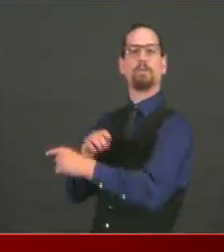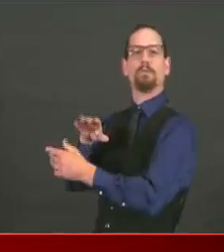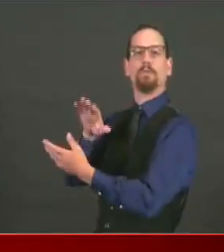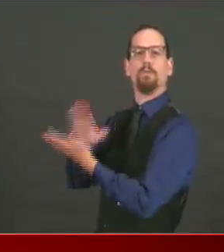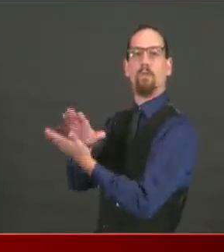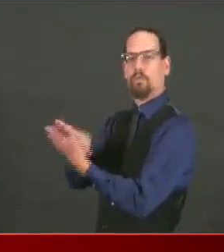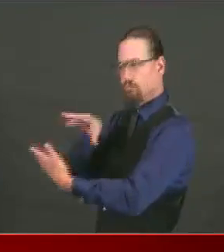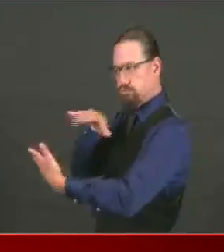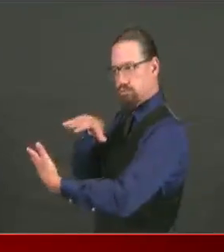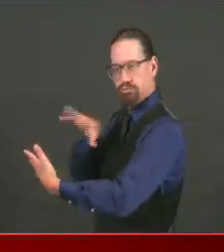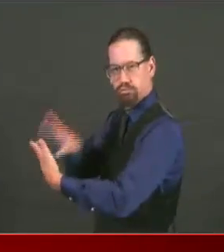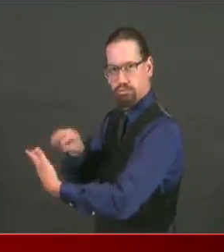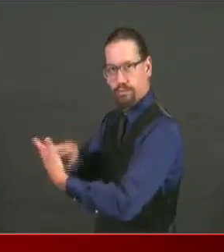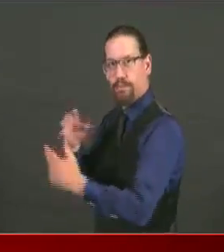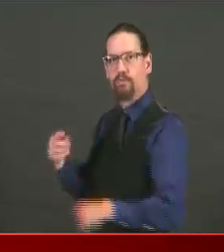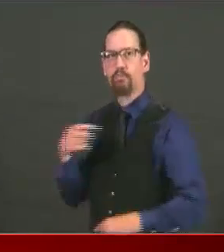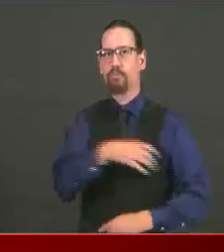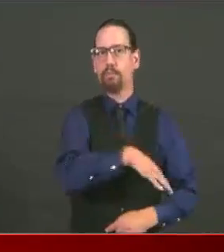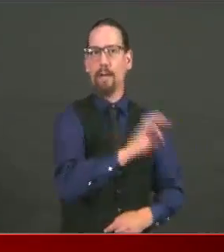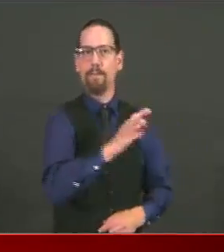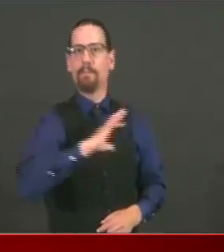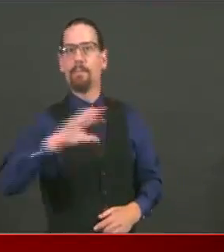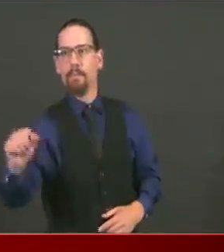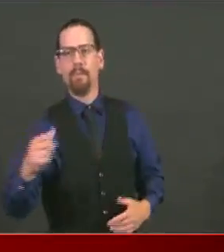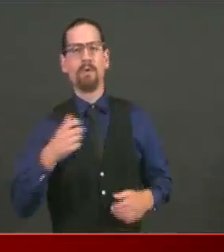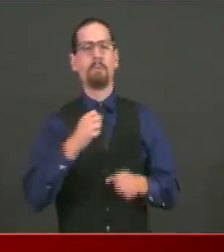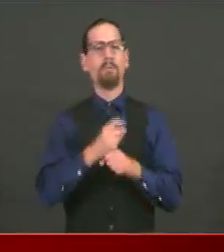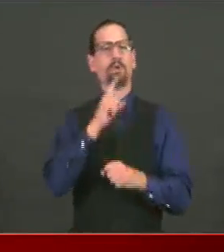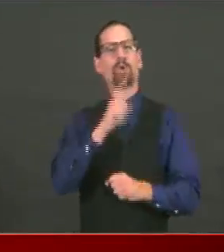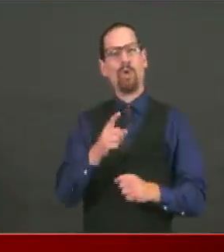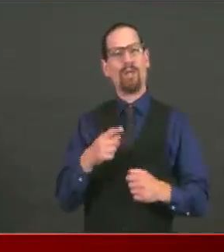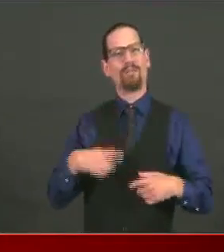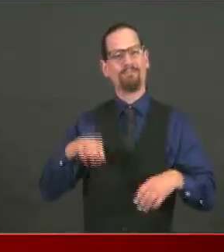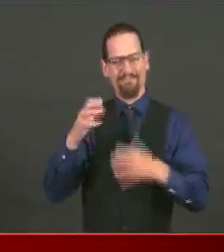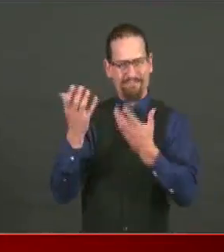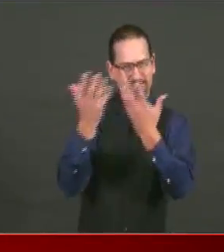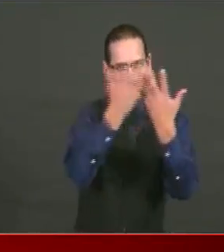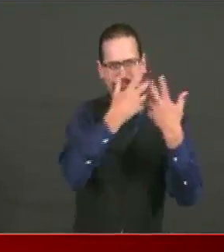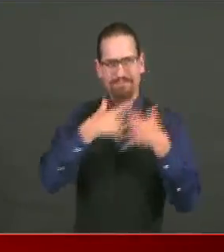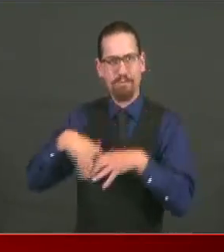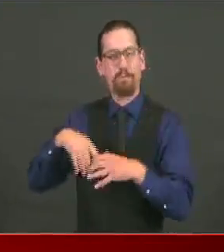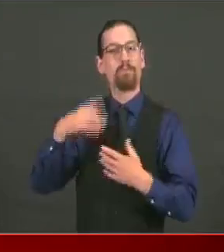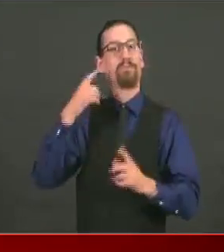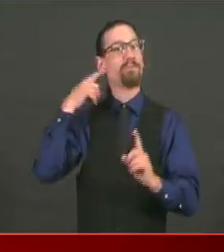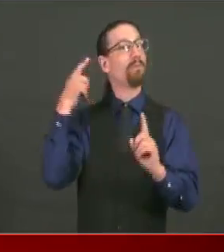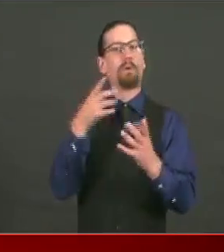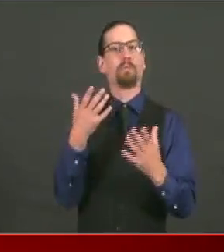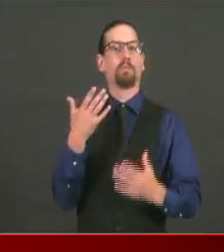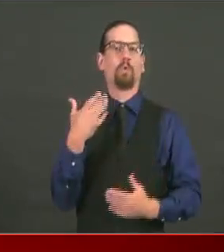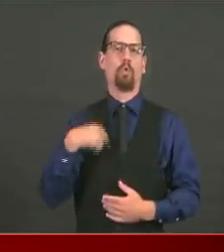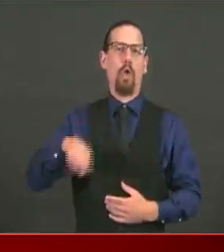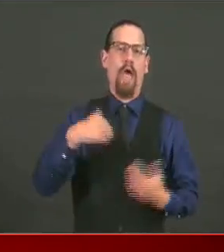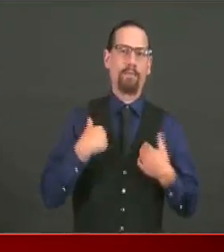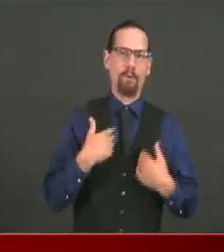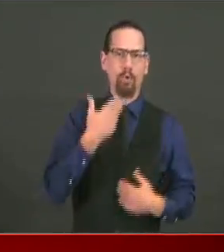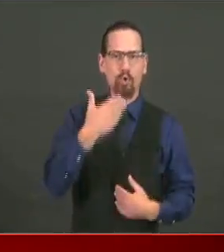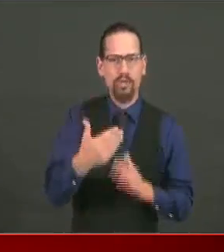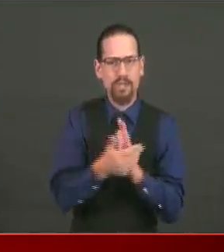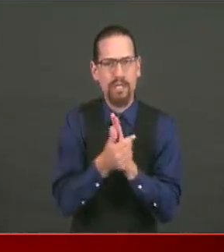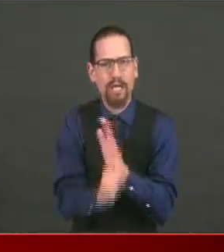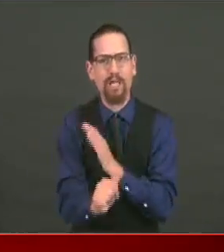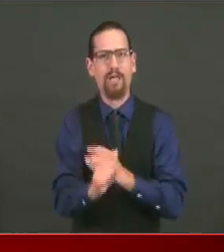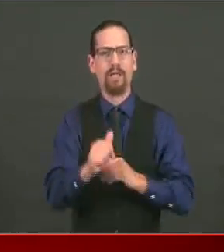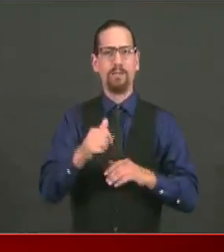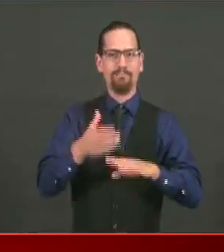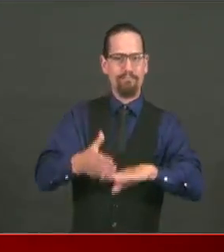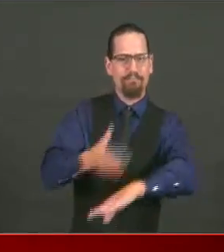we were and better so folks get to work. Now, some of that is the immediate. I'm going to make some